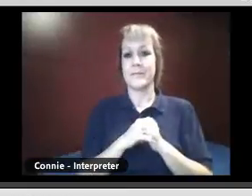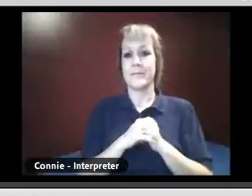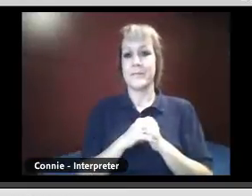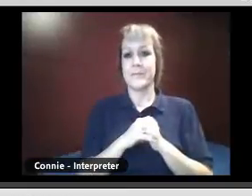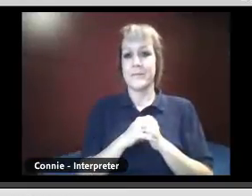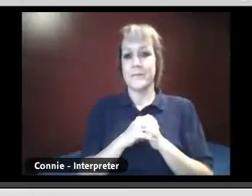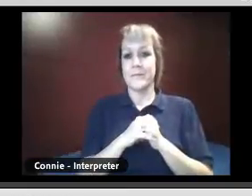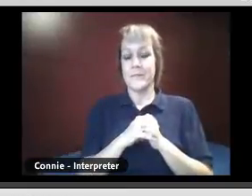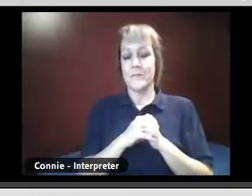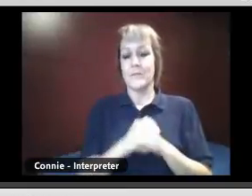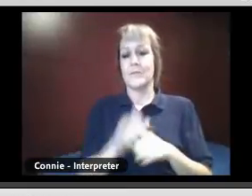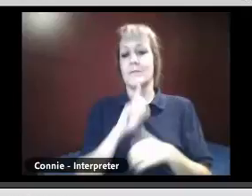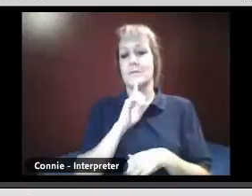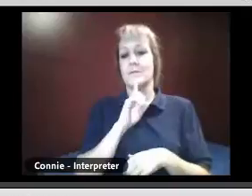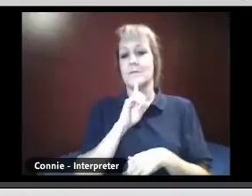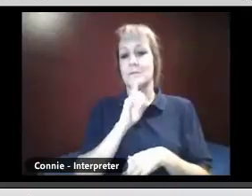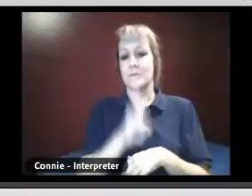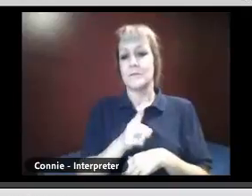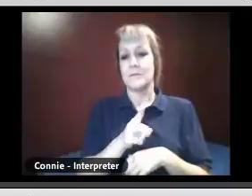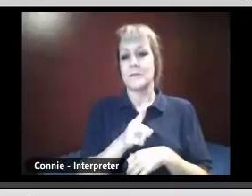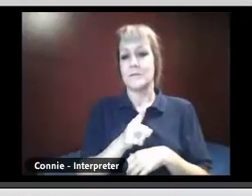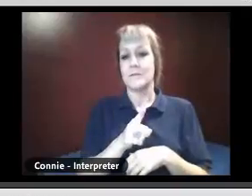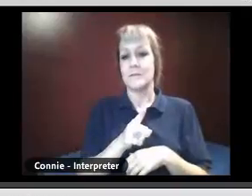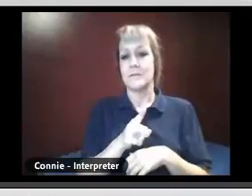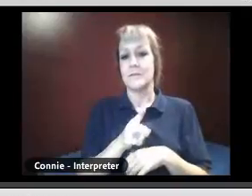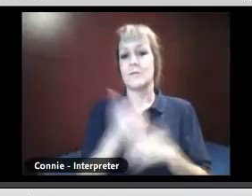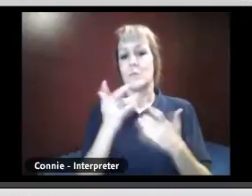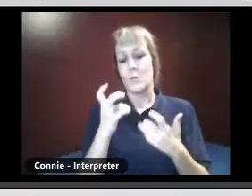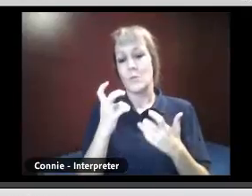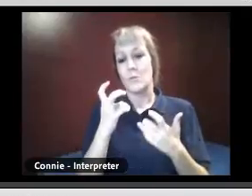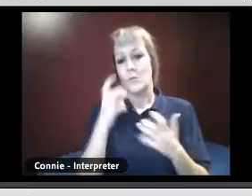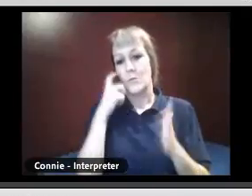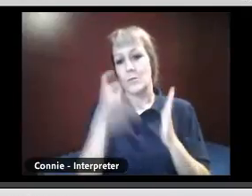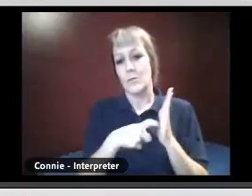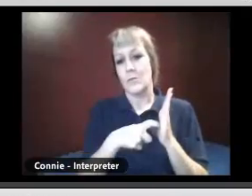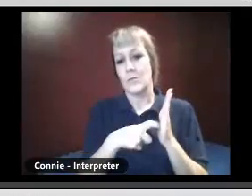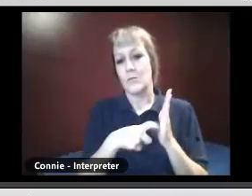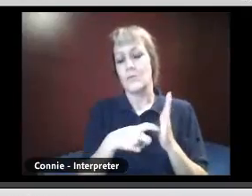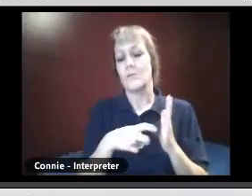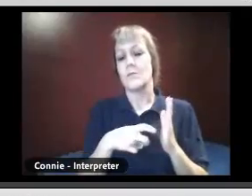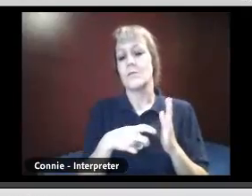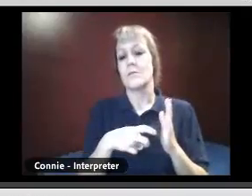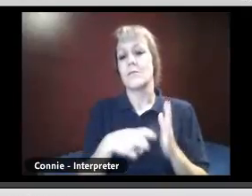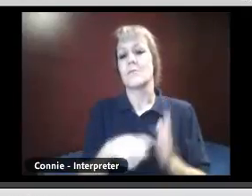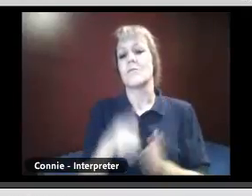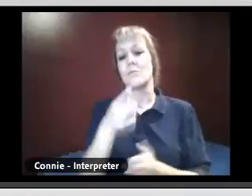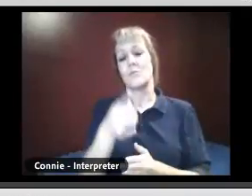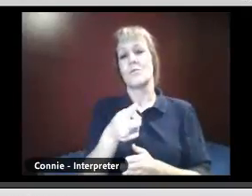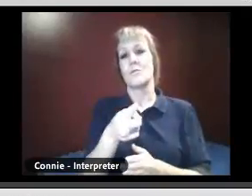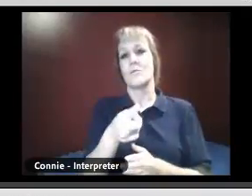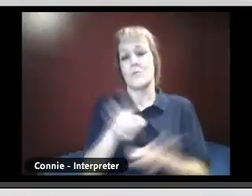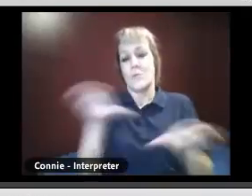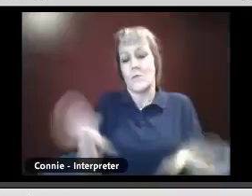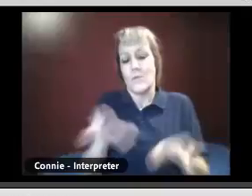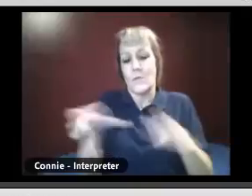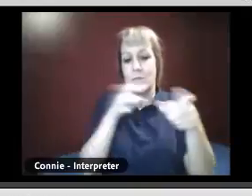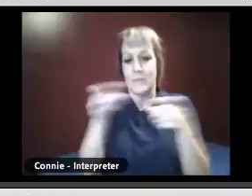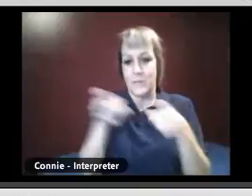really is, at the end, I really want everybody to walk away and think about performance management as so much more than just writing